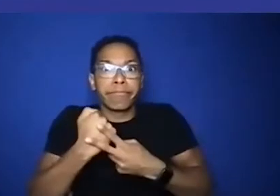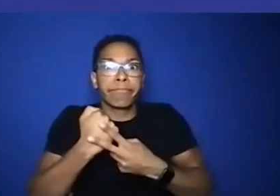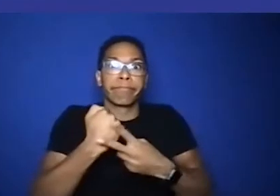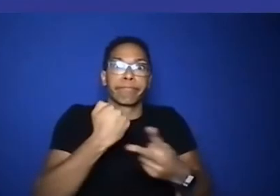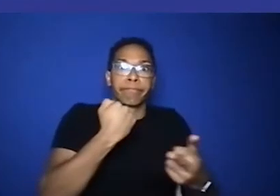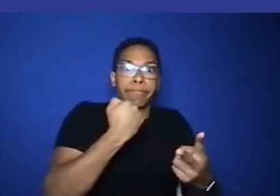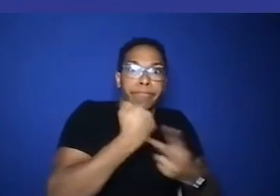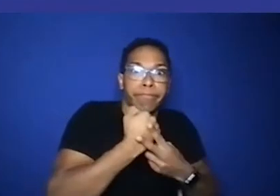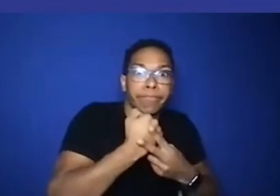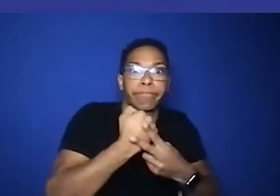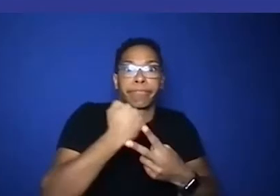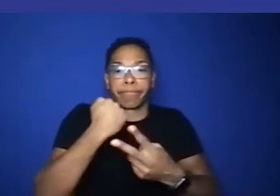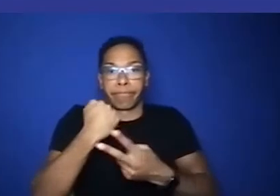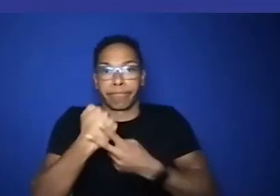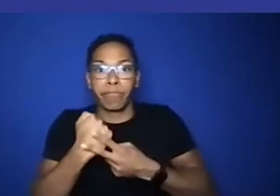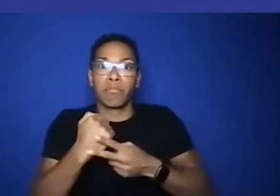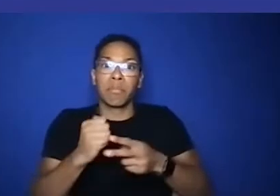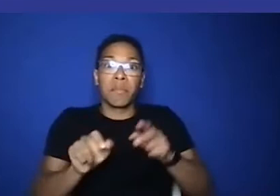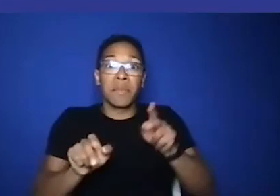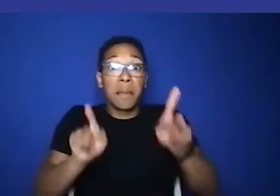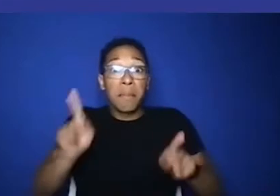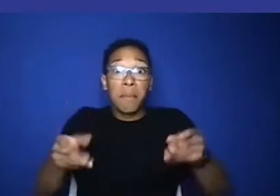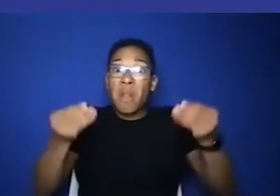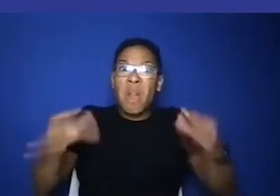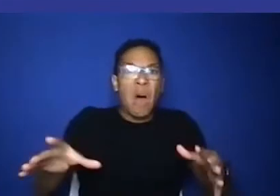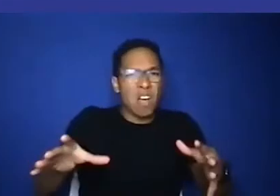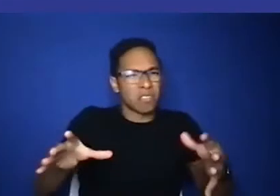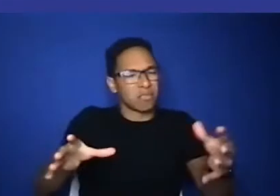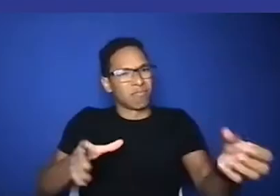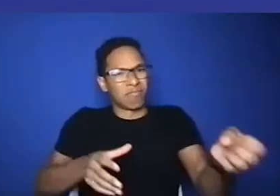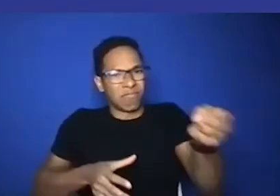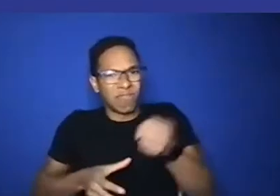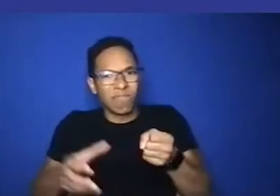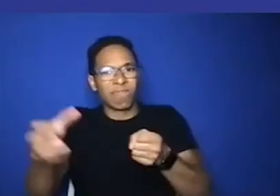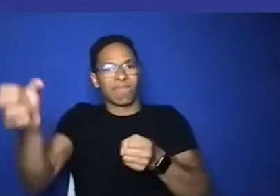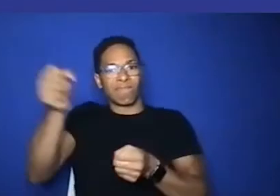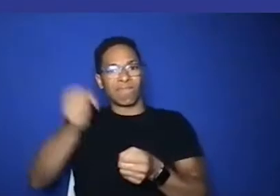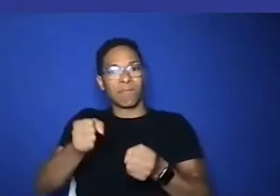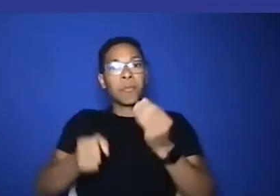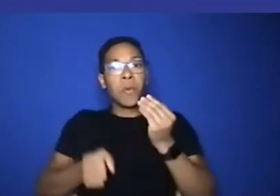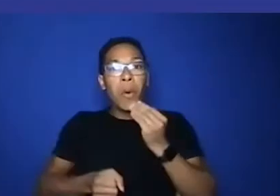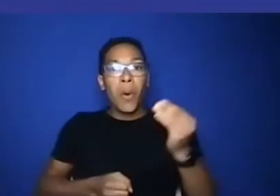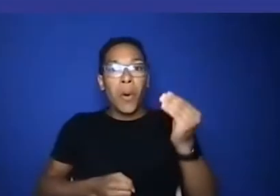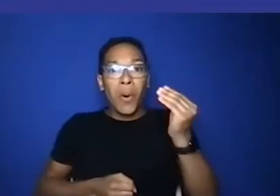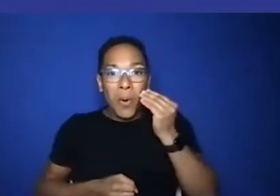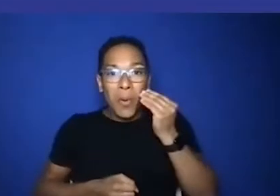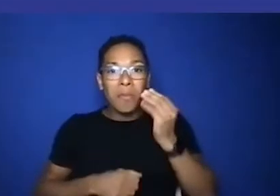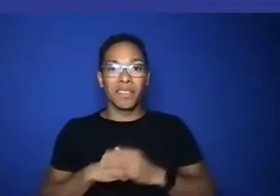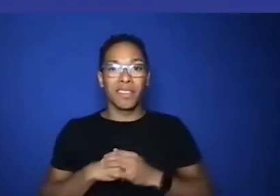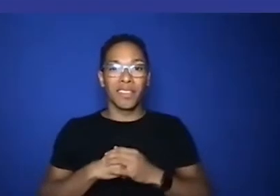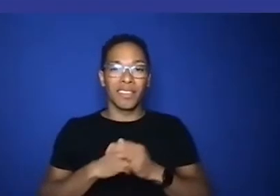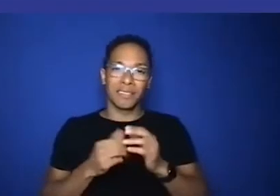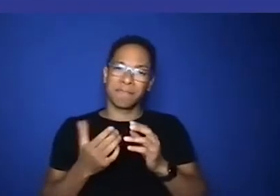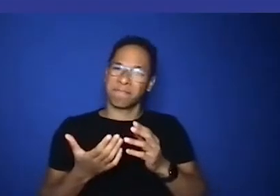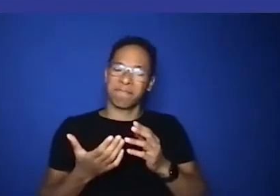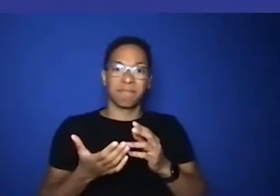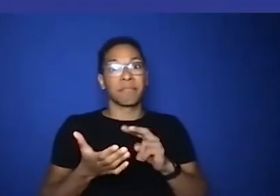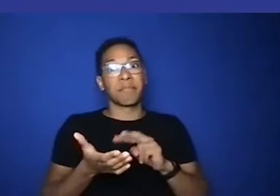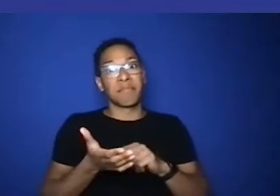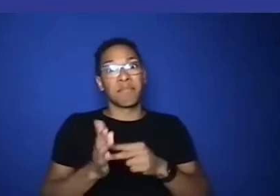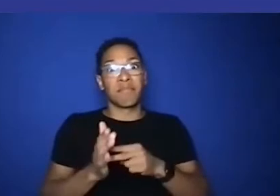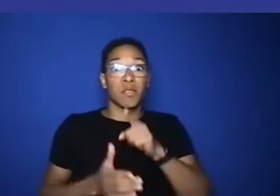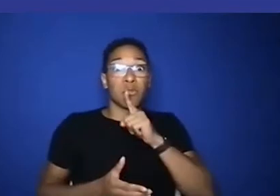home as well, right? So these kind of connections. And so there's a certain kind of temporal part to that as well, this kind